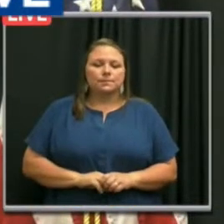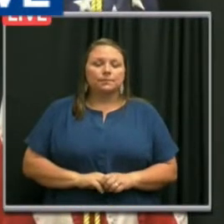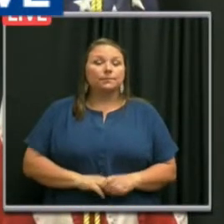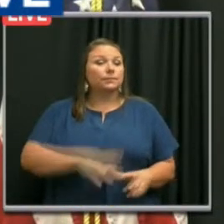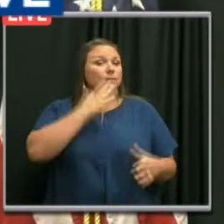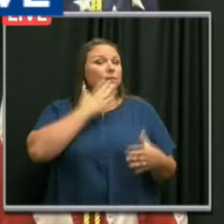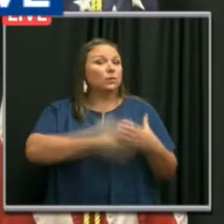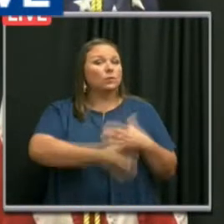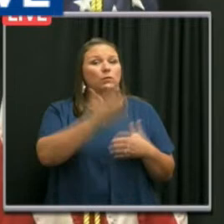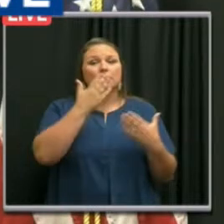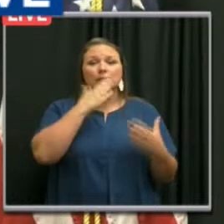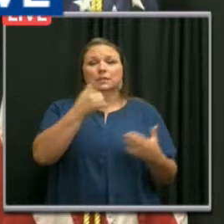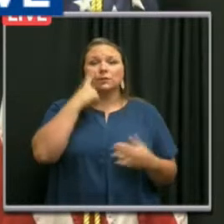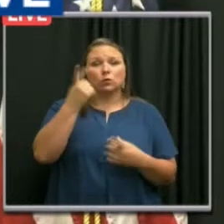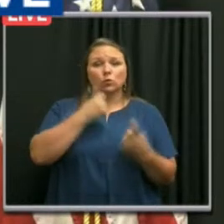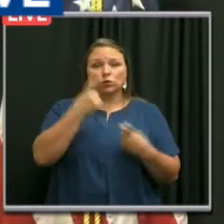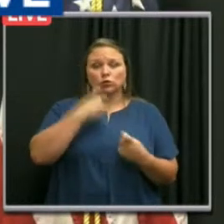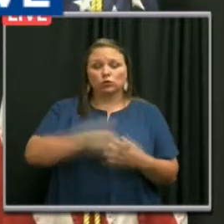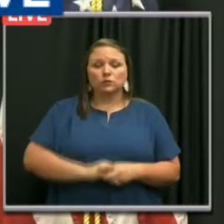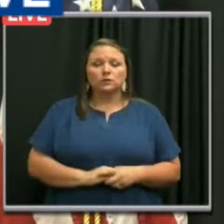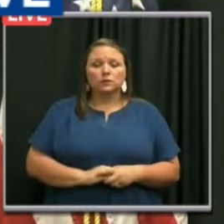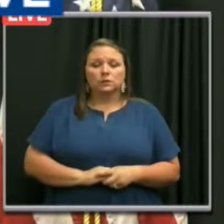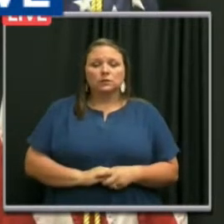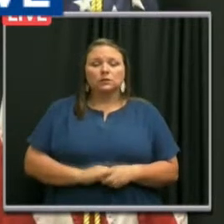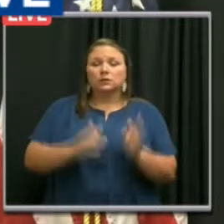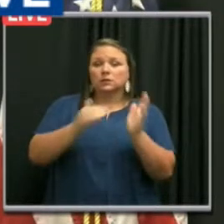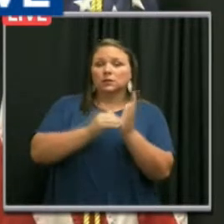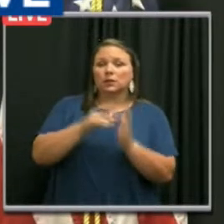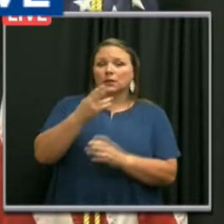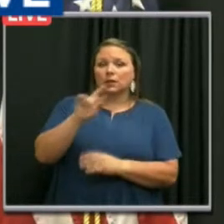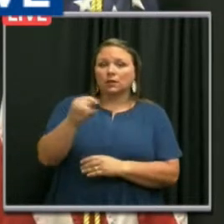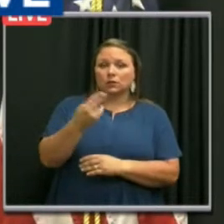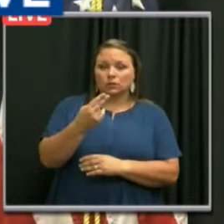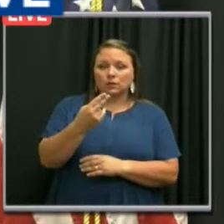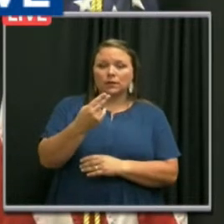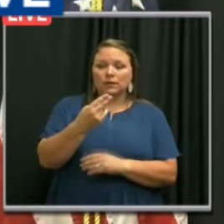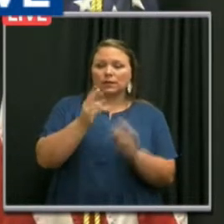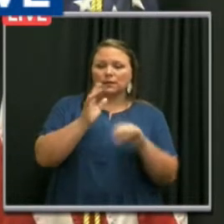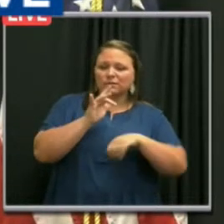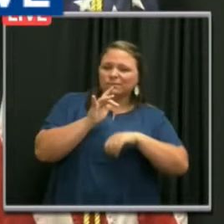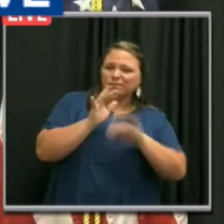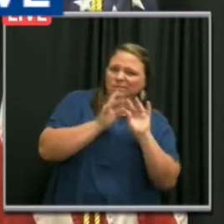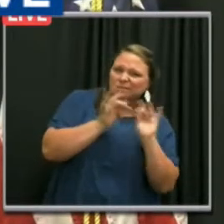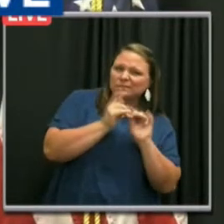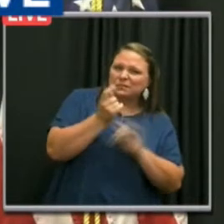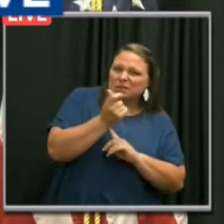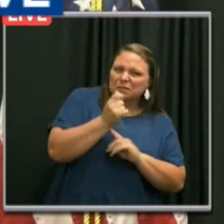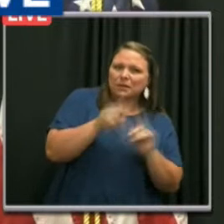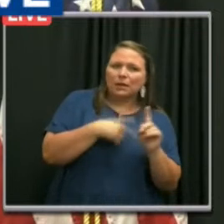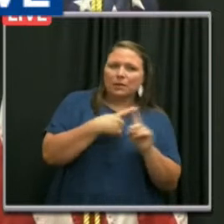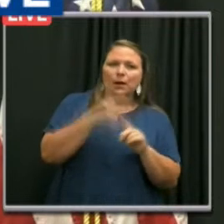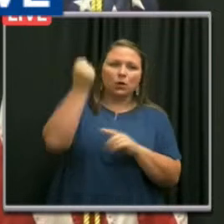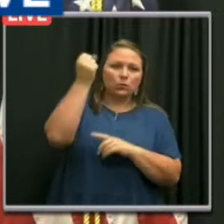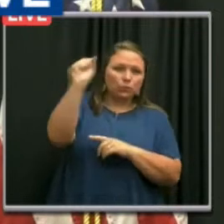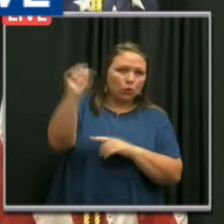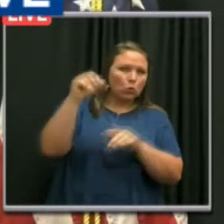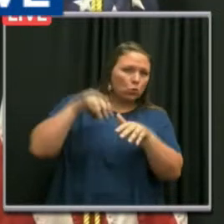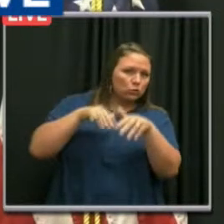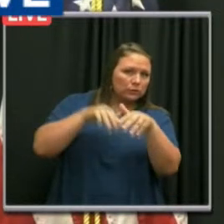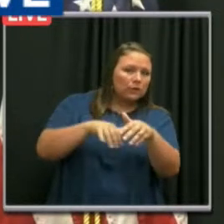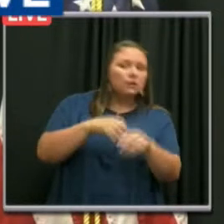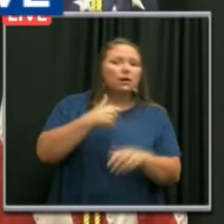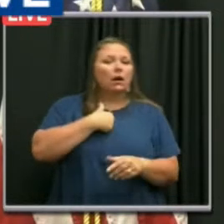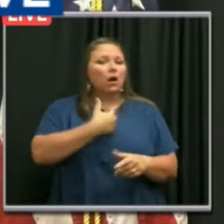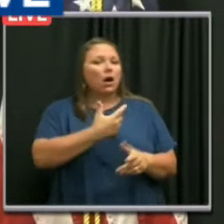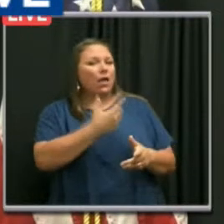Hi, good morning. Thank you for taking my question. So Dr. Hildreth touched on this a little bit, talking about protests, so I think he or Mayor